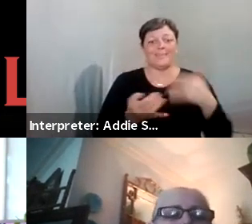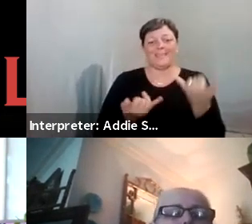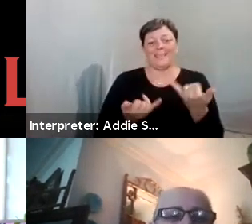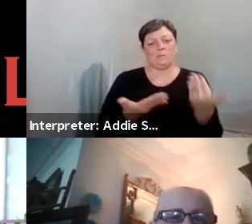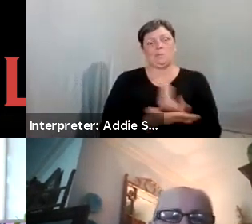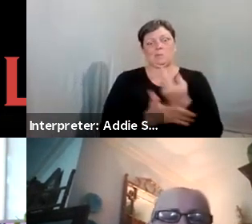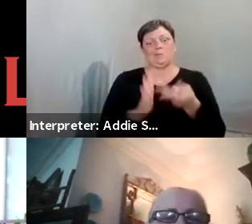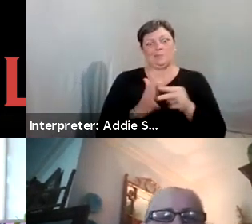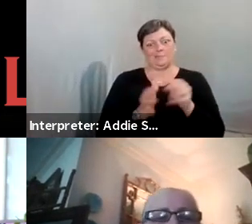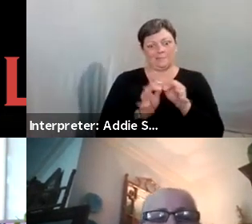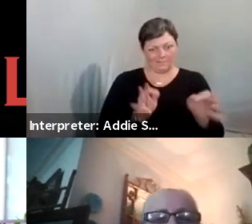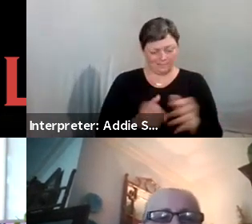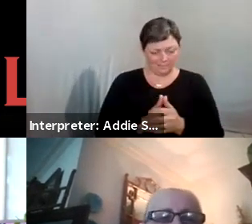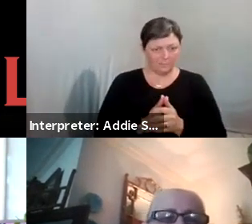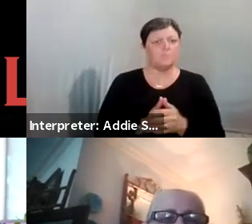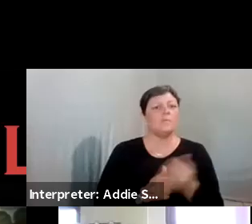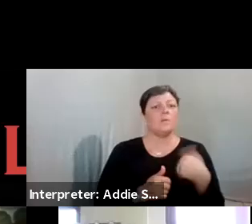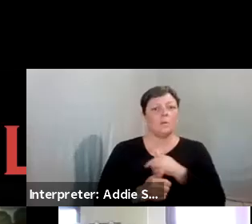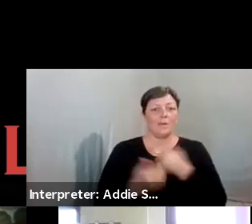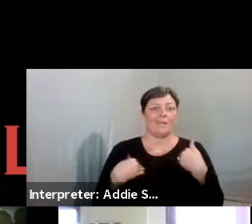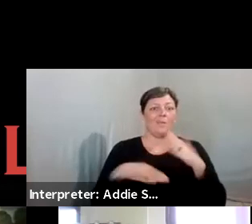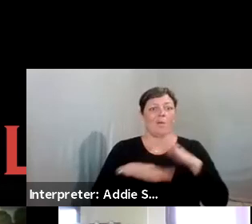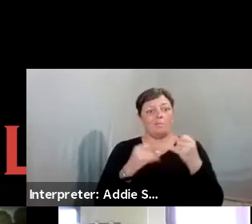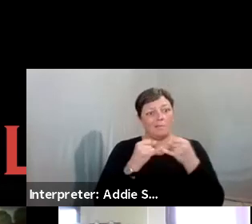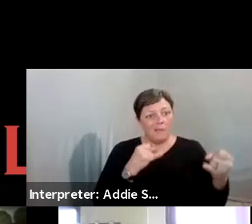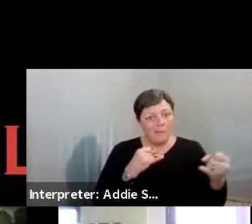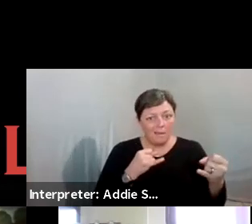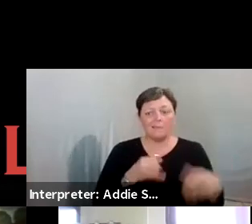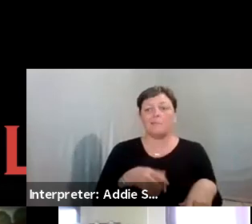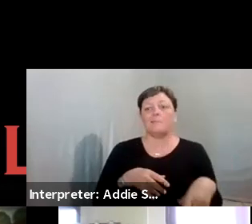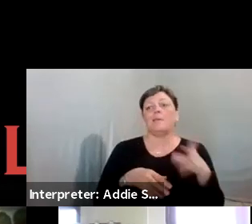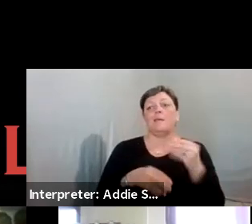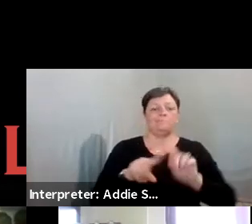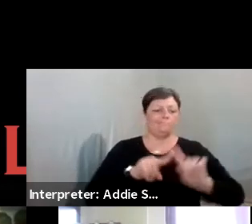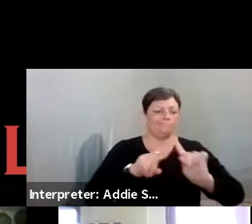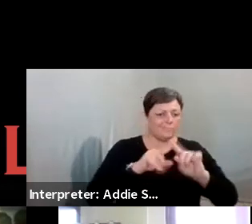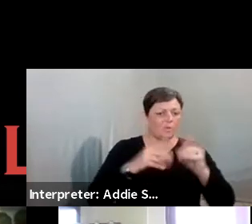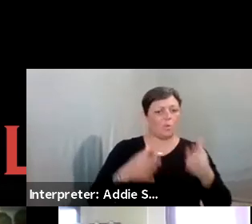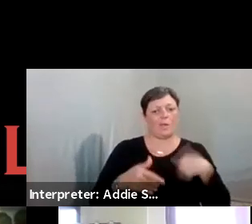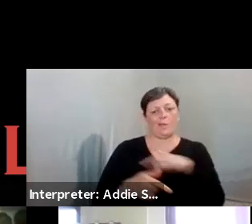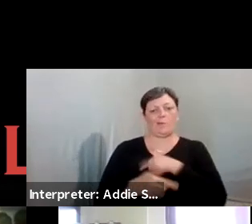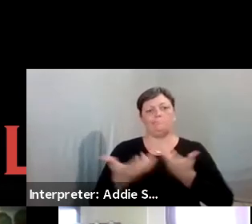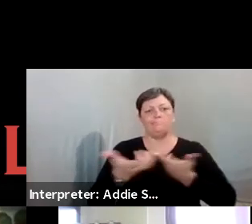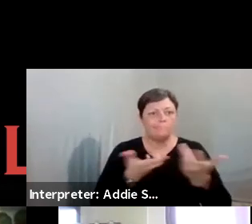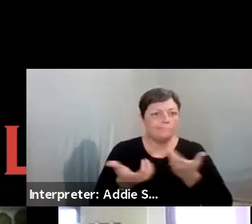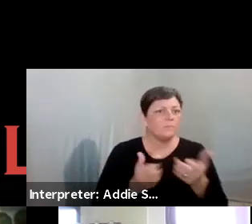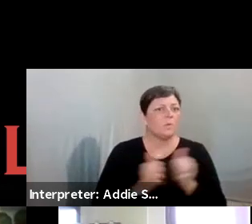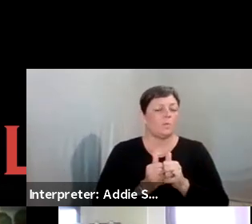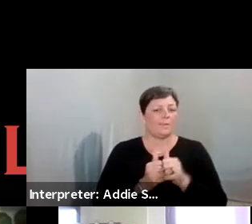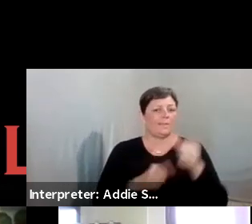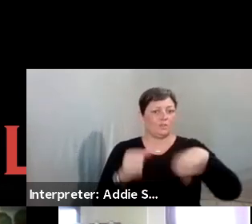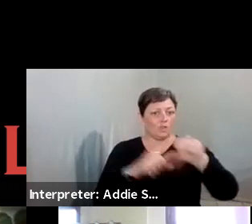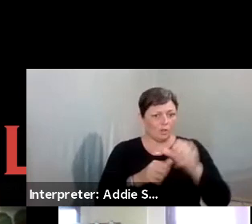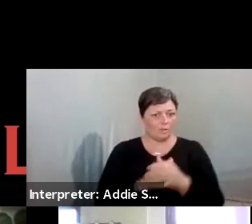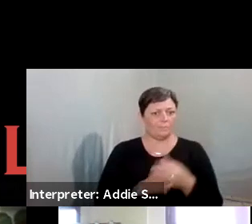redefined a little bit. We have so much online platforming, and we have so many other ways that we can engage with one another. I'm curious